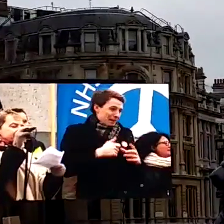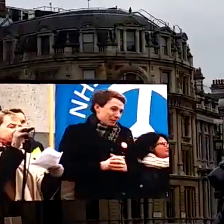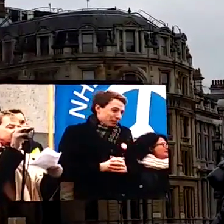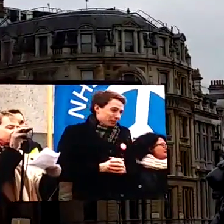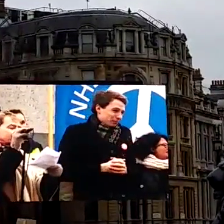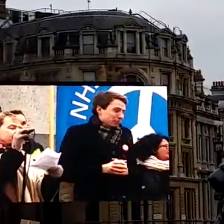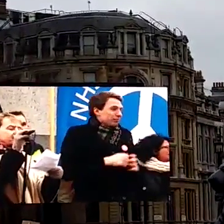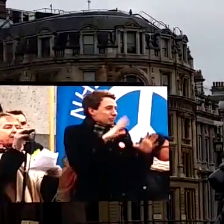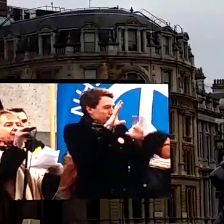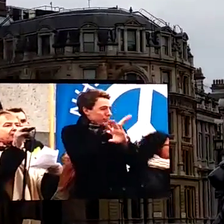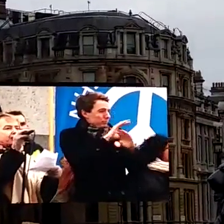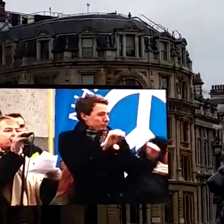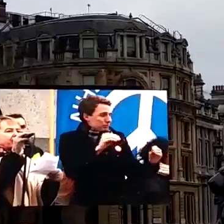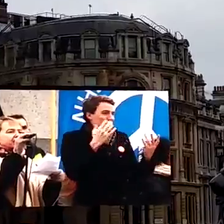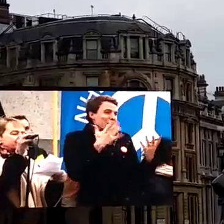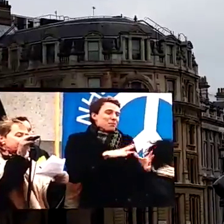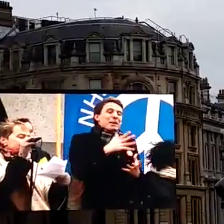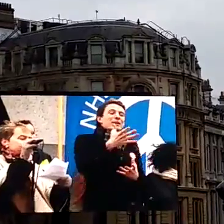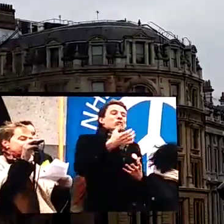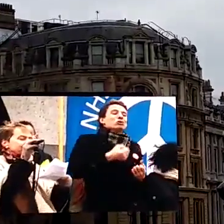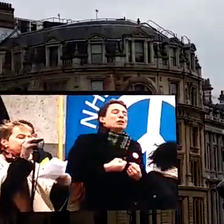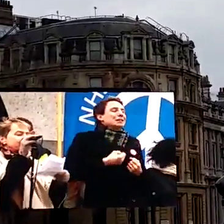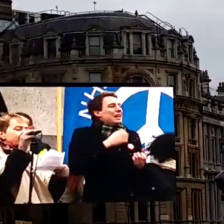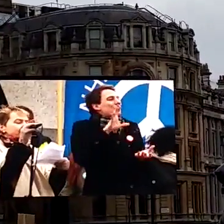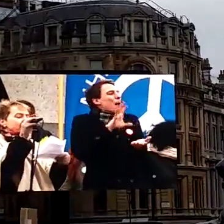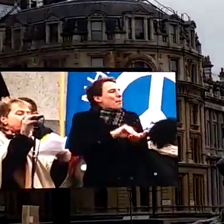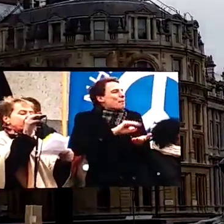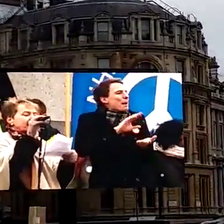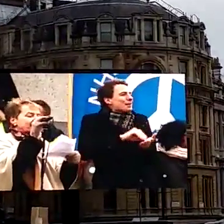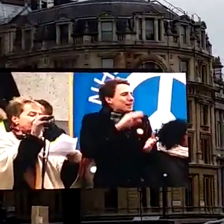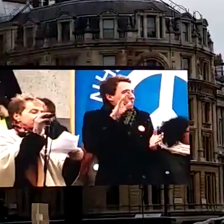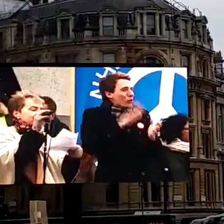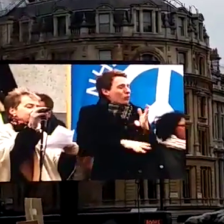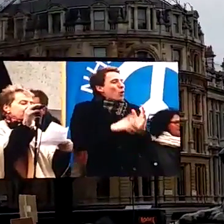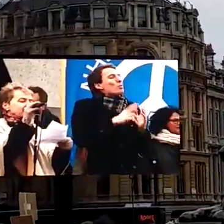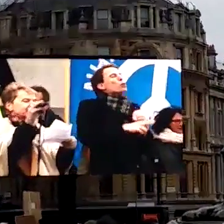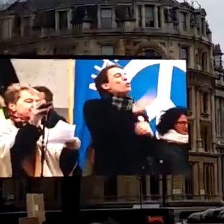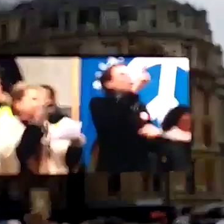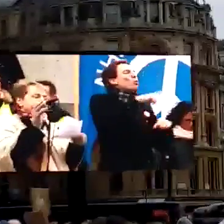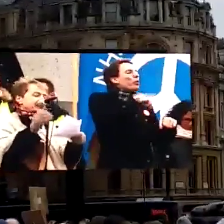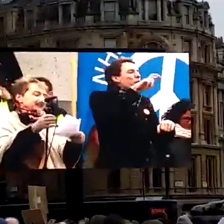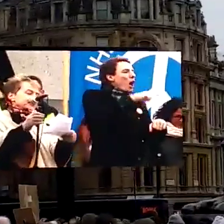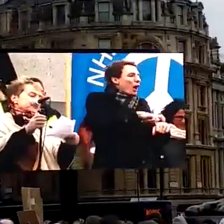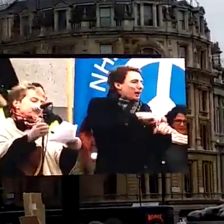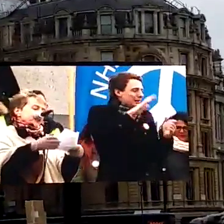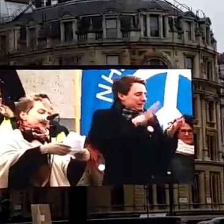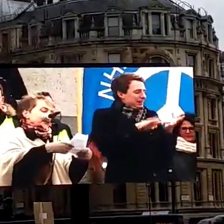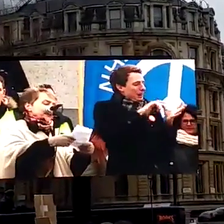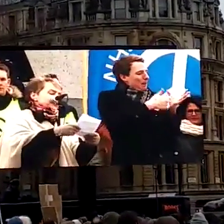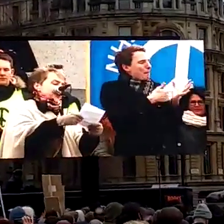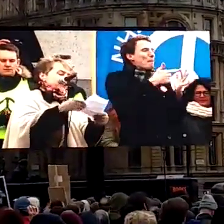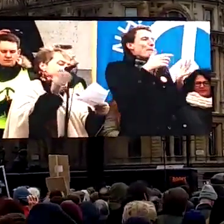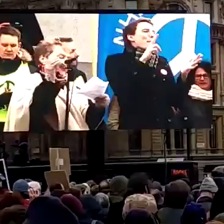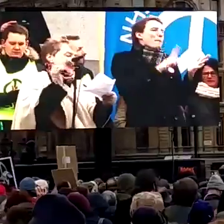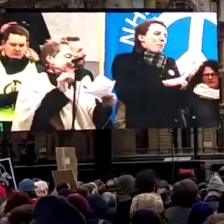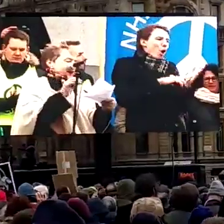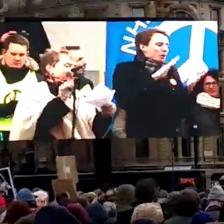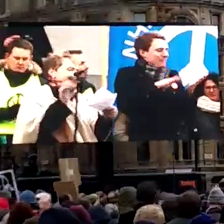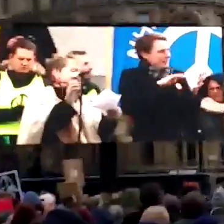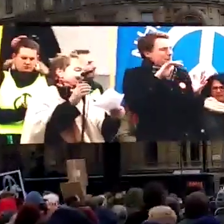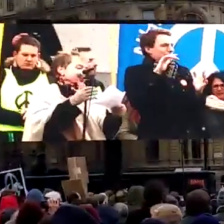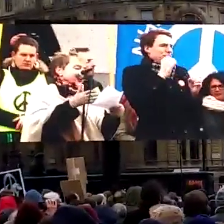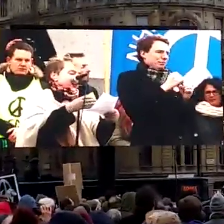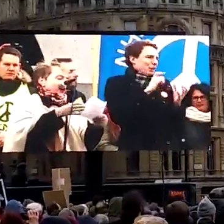a message from the Deputy First Minister of Northern Ireland, Martin McGuinness. And he sends